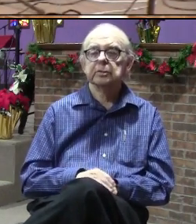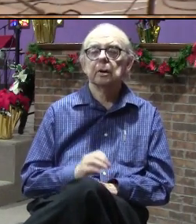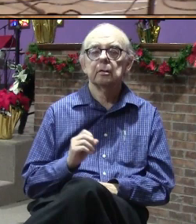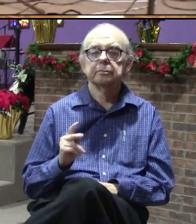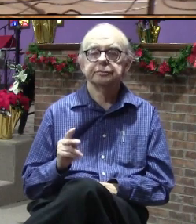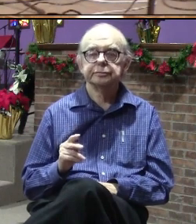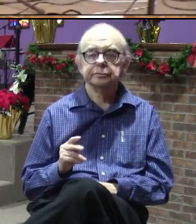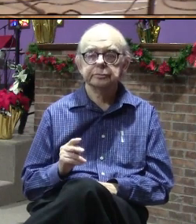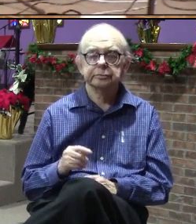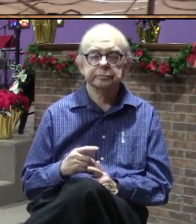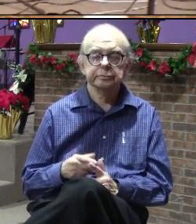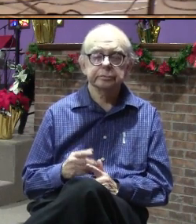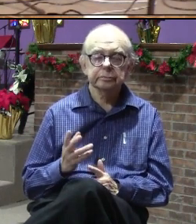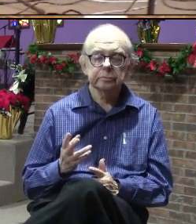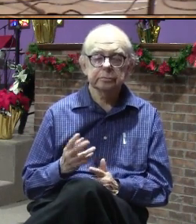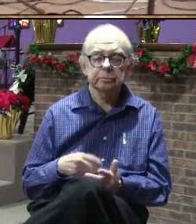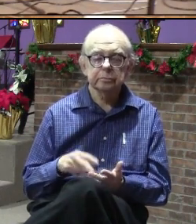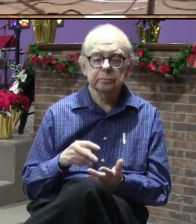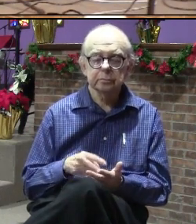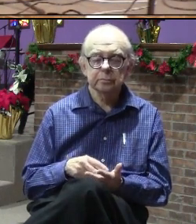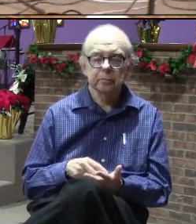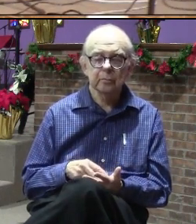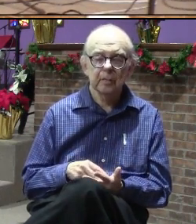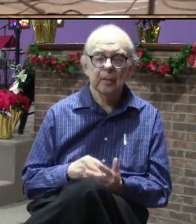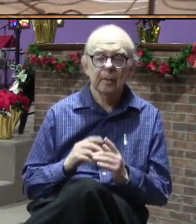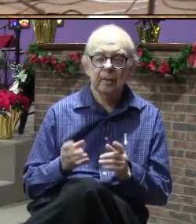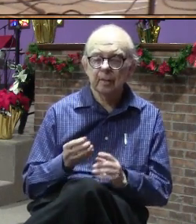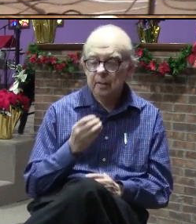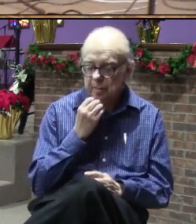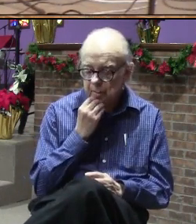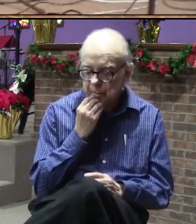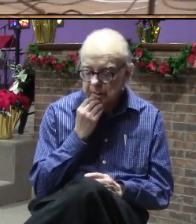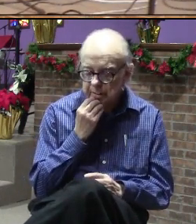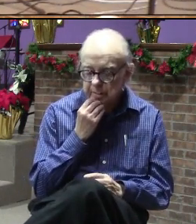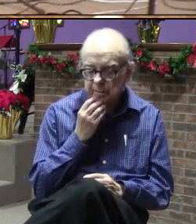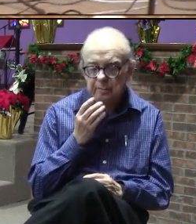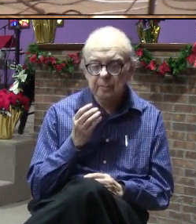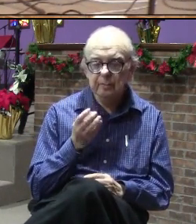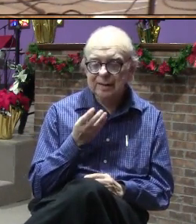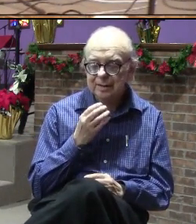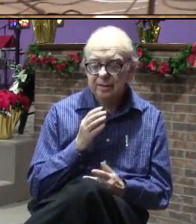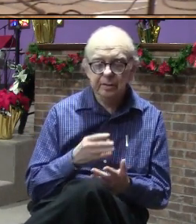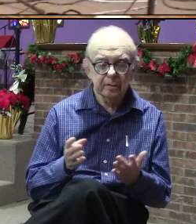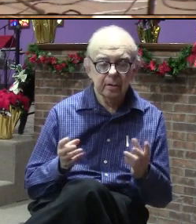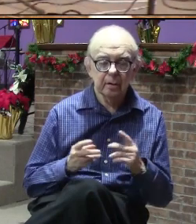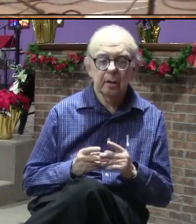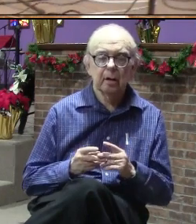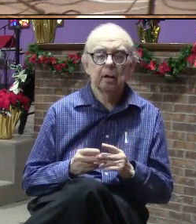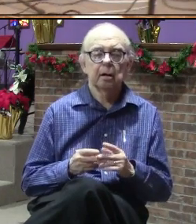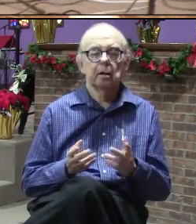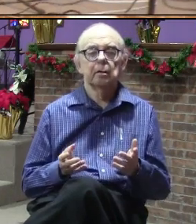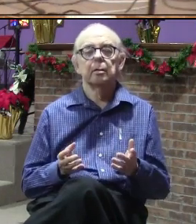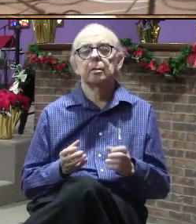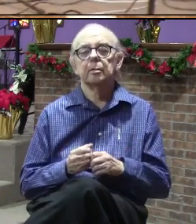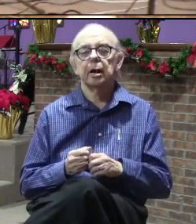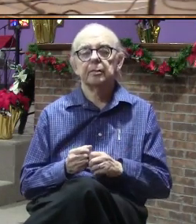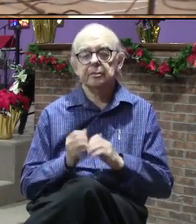Okay? And then we get up and we go eat dinner somewhere, or we just grab bologna